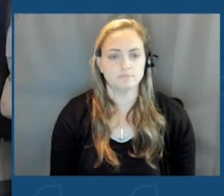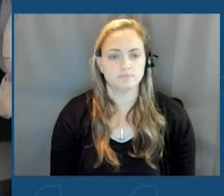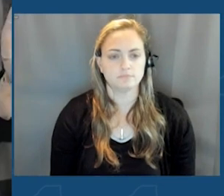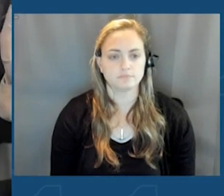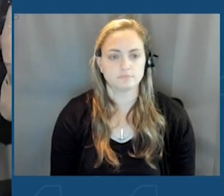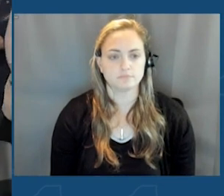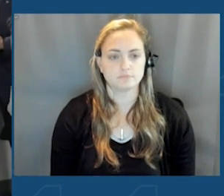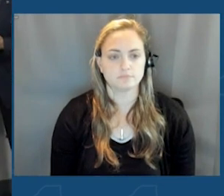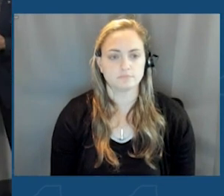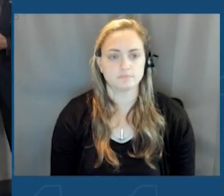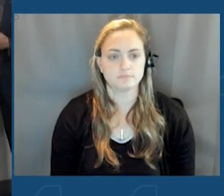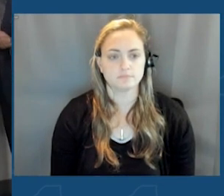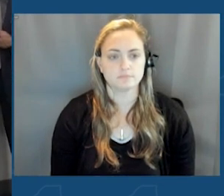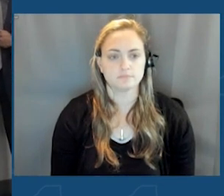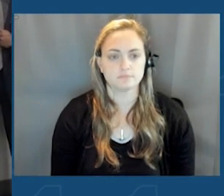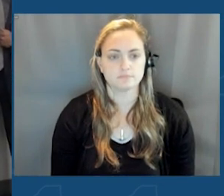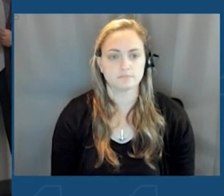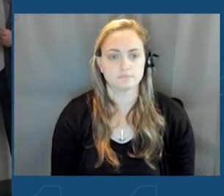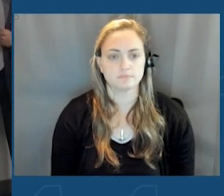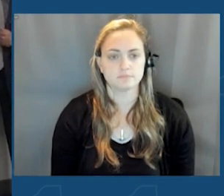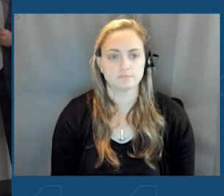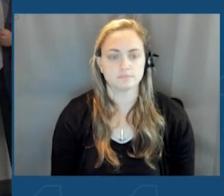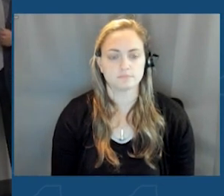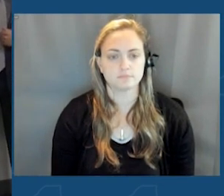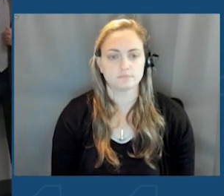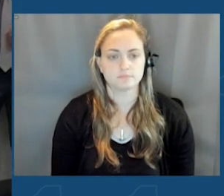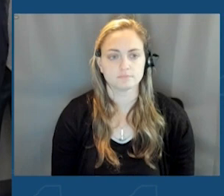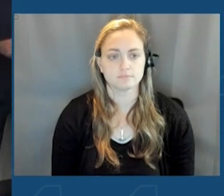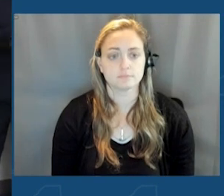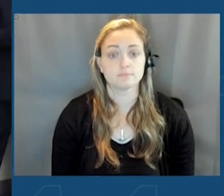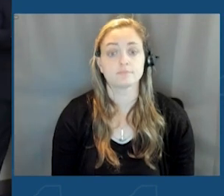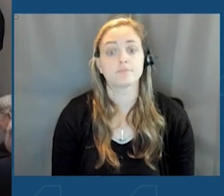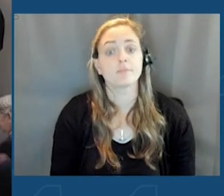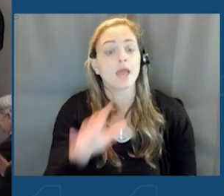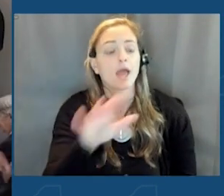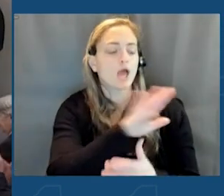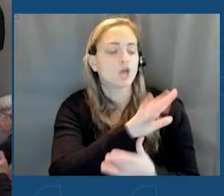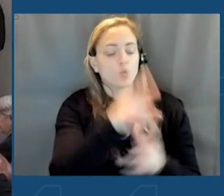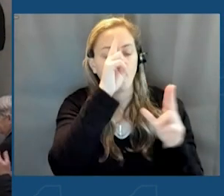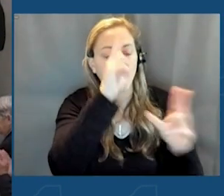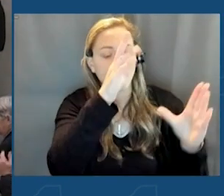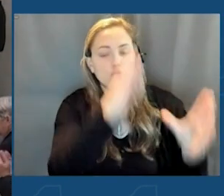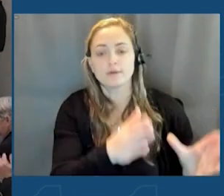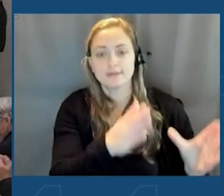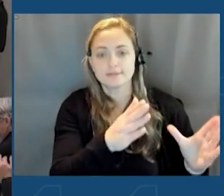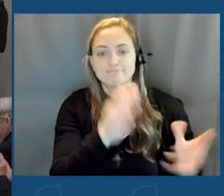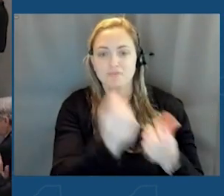And those are your honorees, everybody.